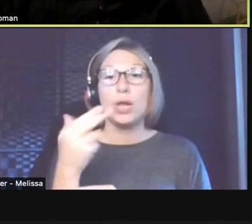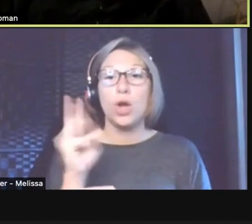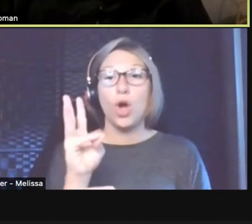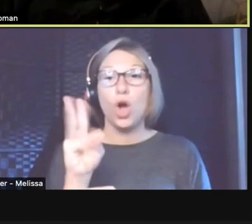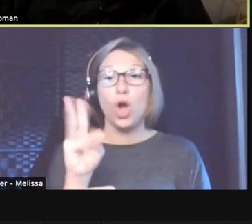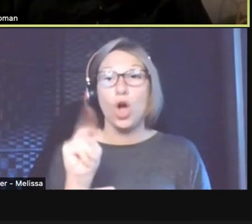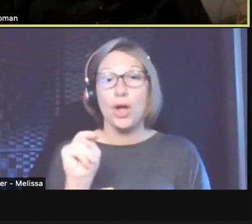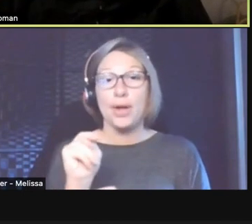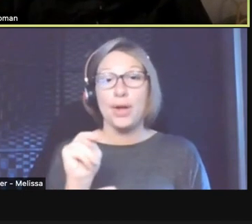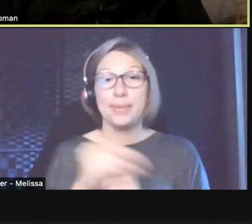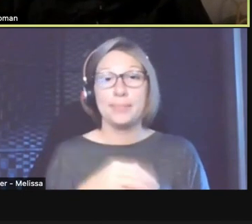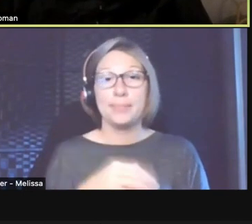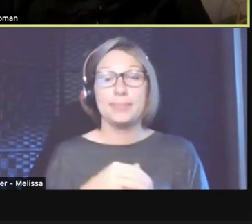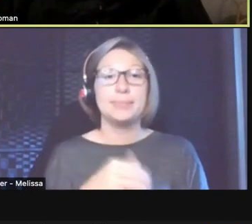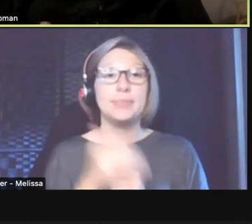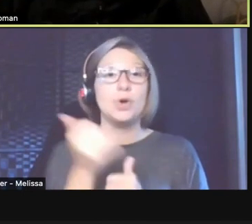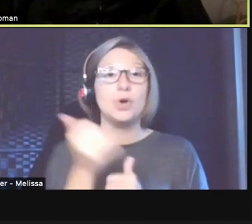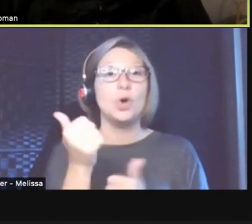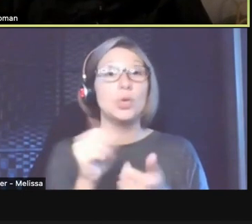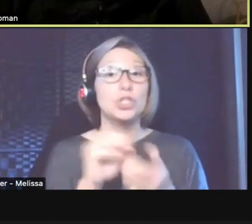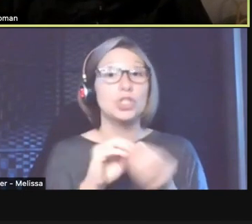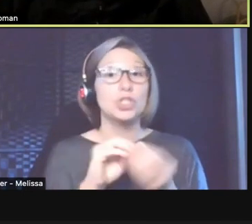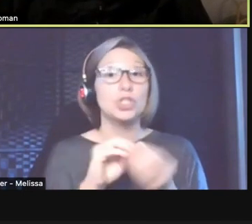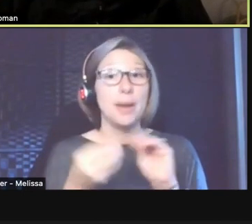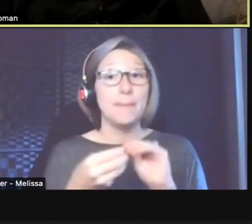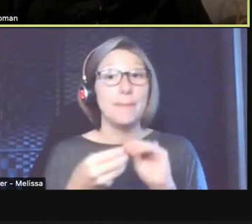What number